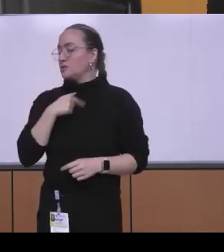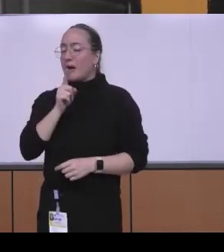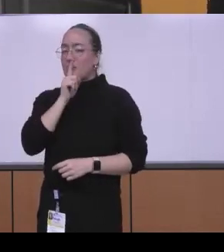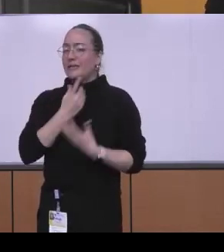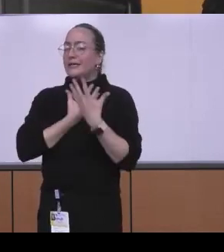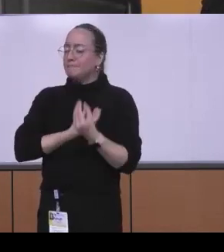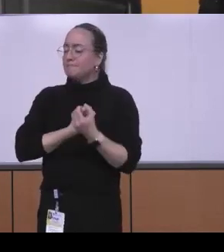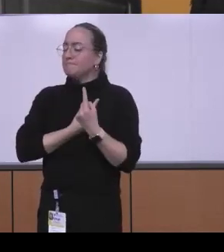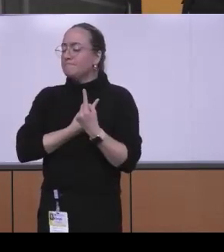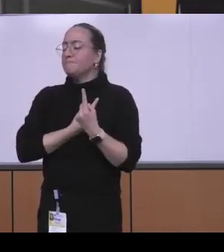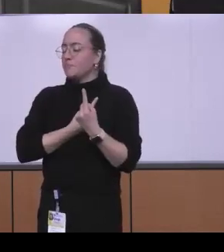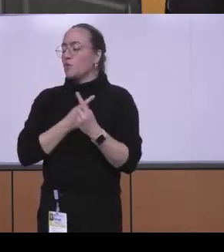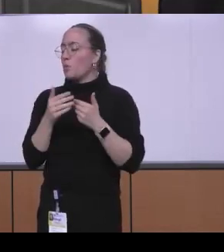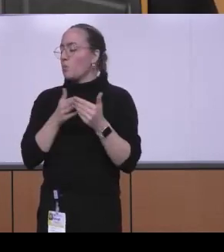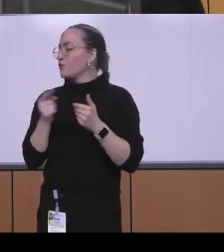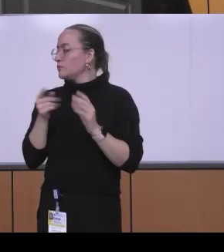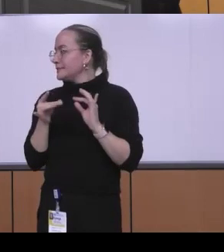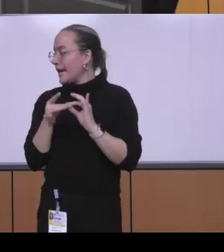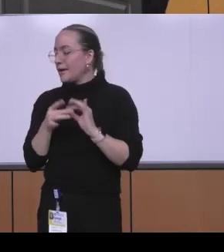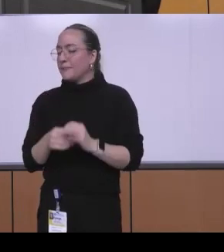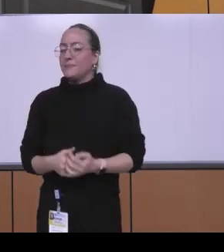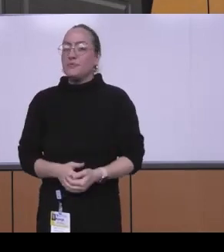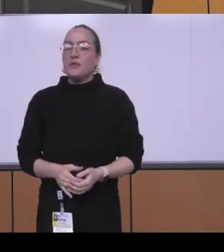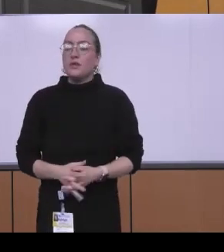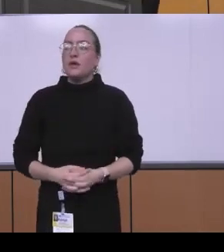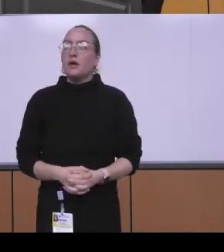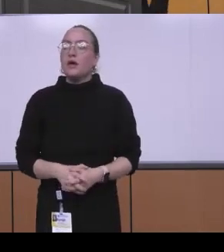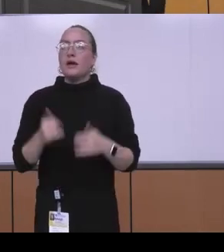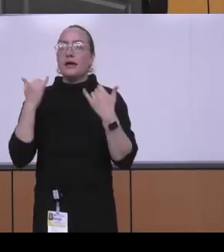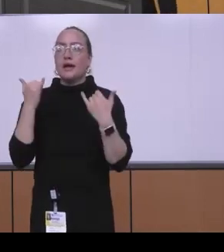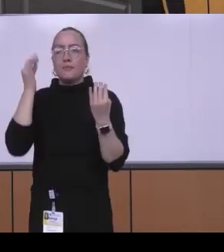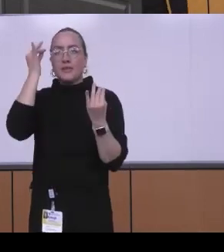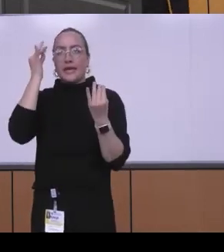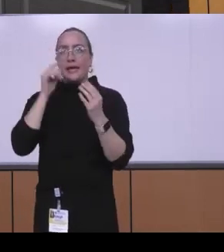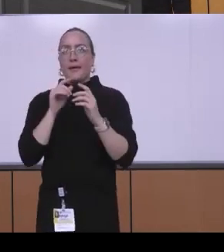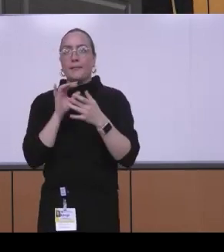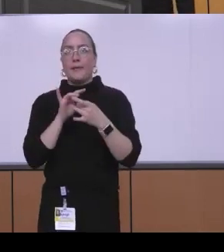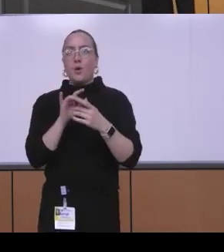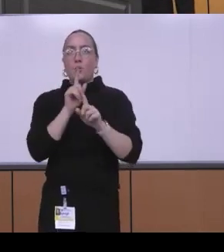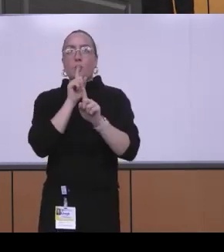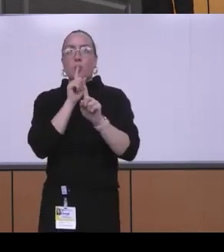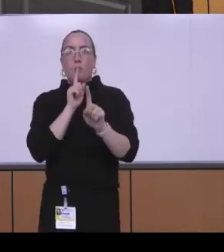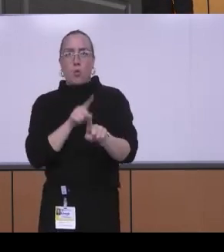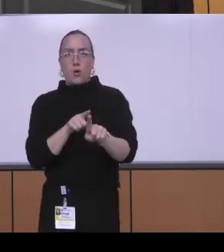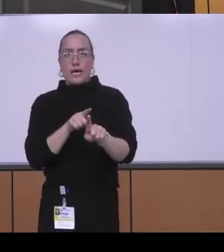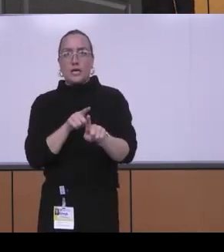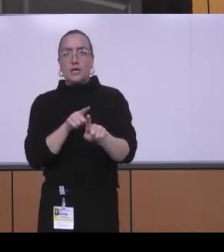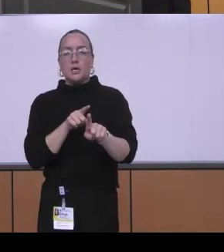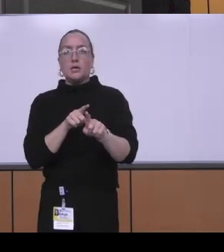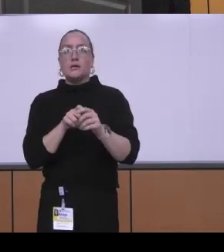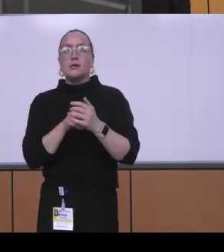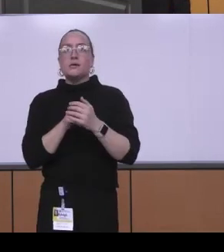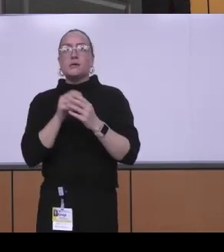saying. I am curious, in following up as we're thinking about reporting and thinking about uncertainties